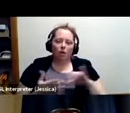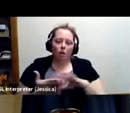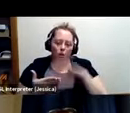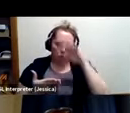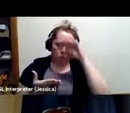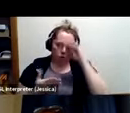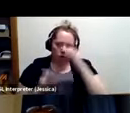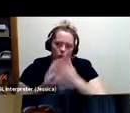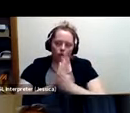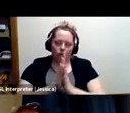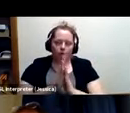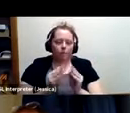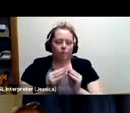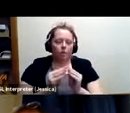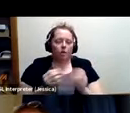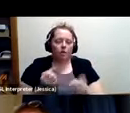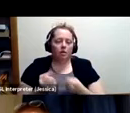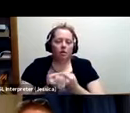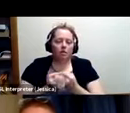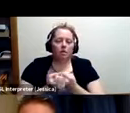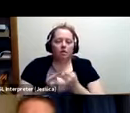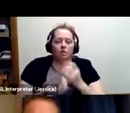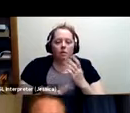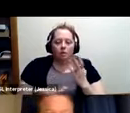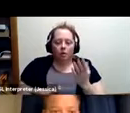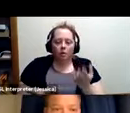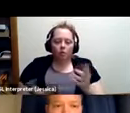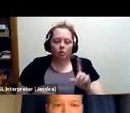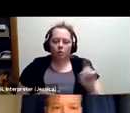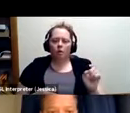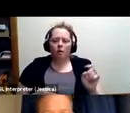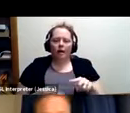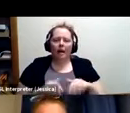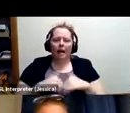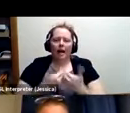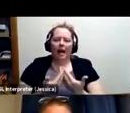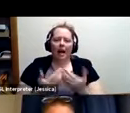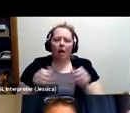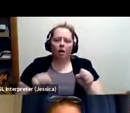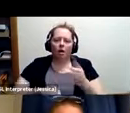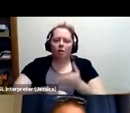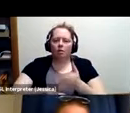aware of gender-related needs? And this might be also relevant to family members.